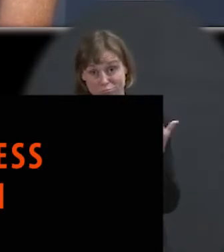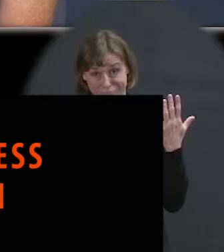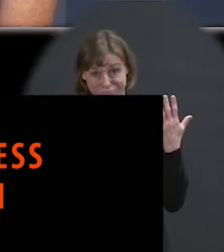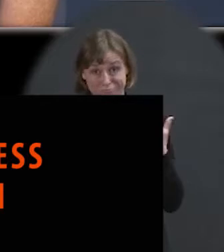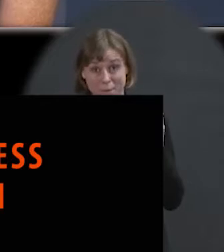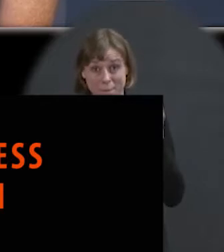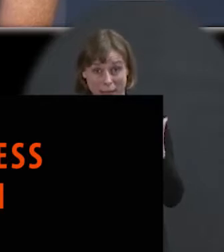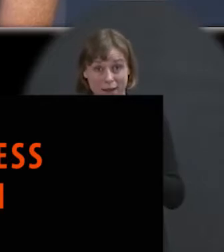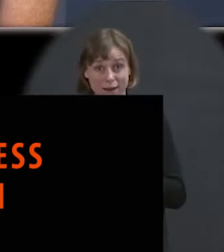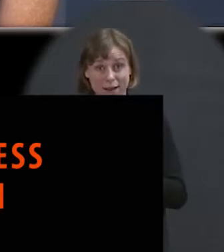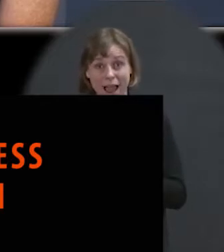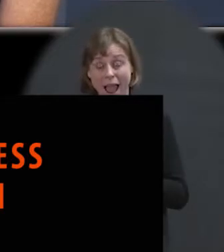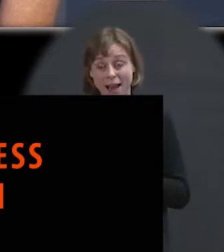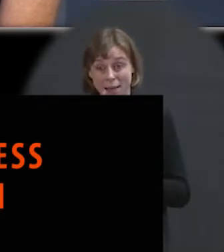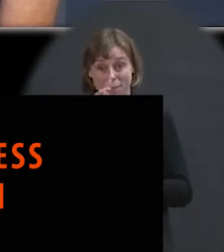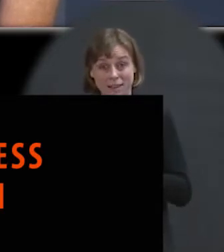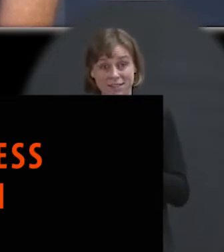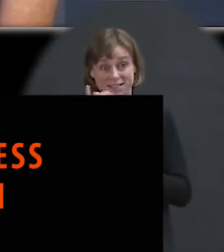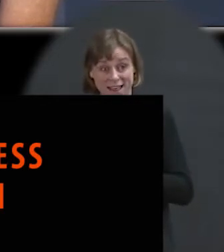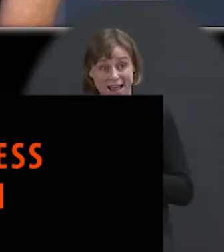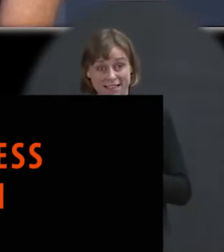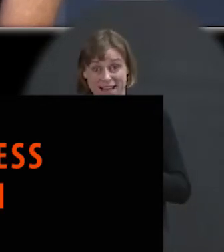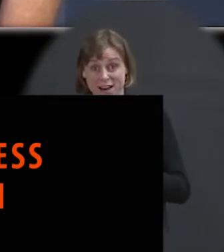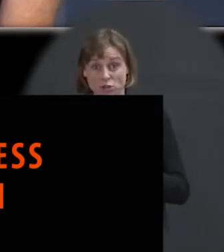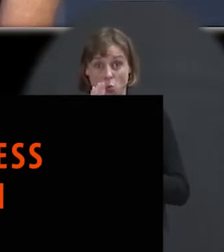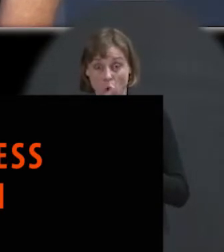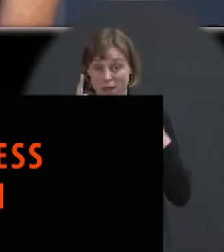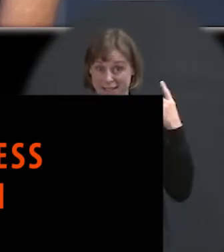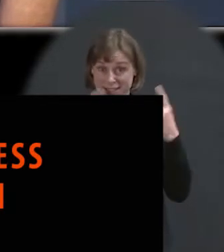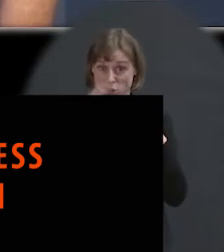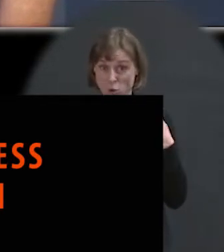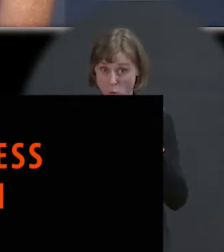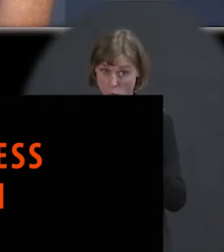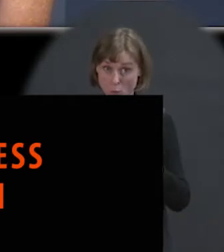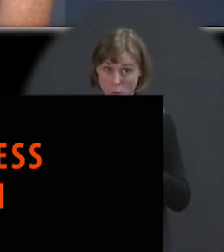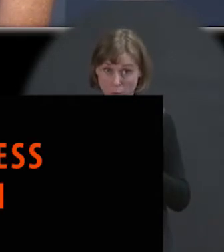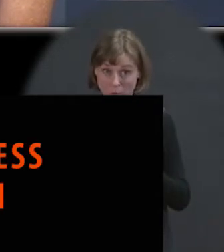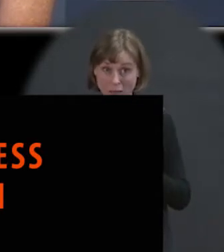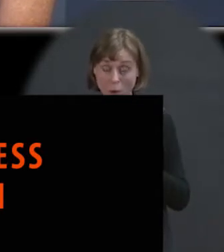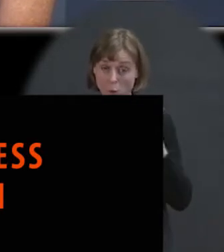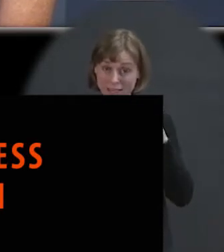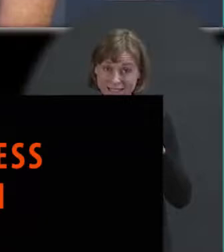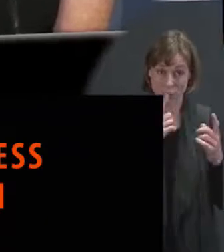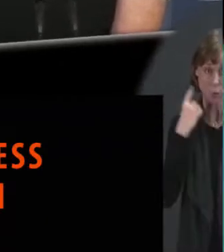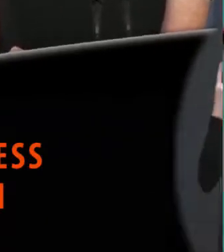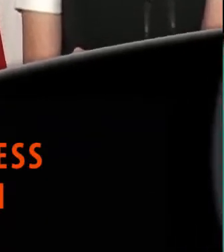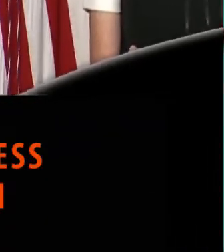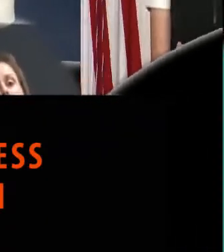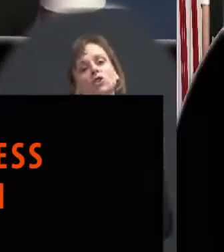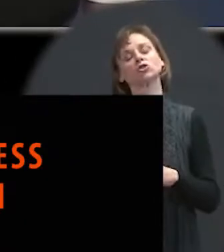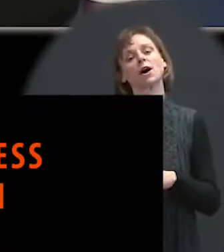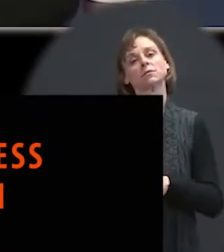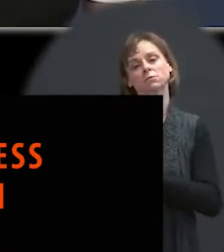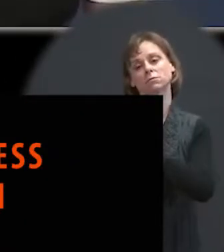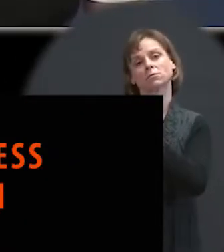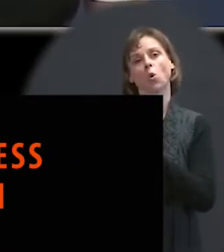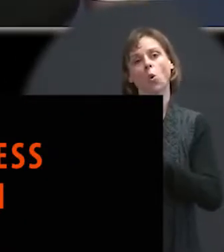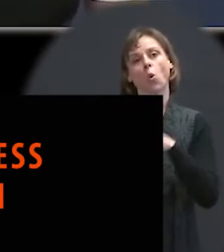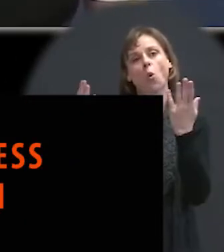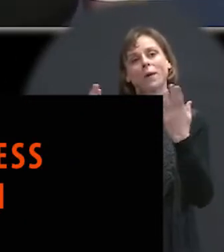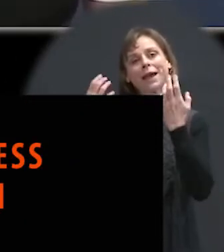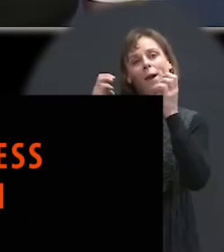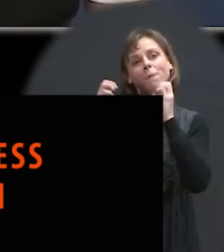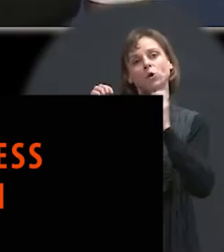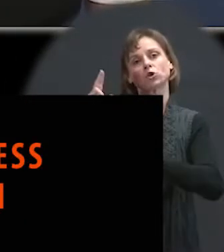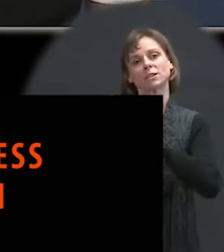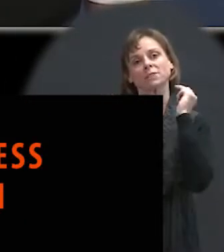Senate are going to consider them and will continue to consider them with the best of intention to add capacity where